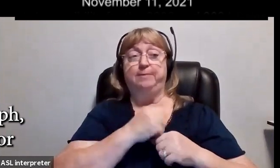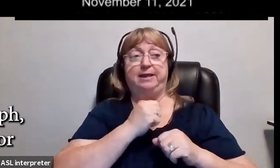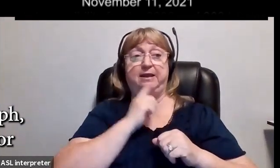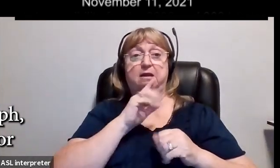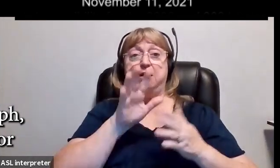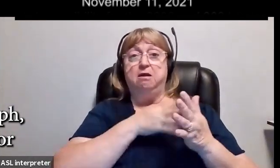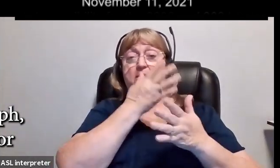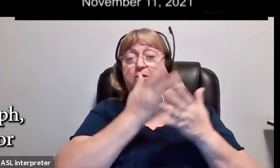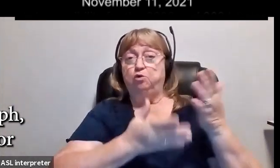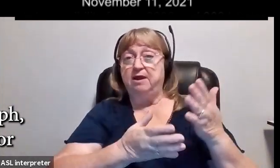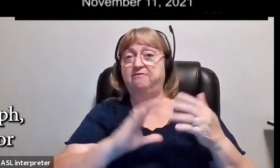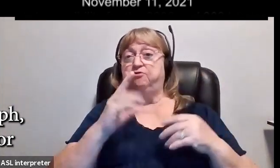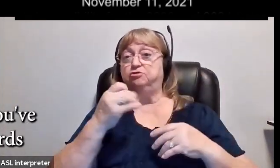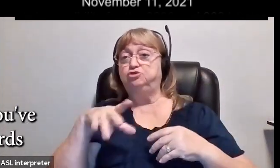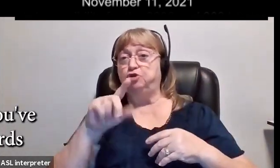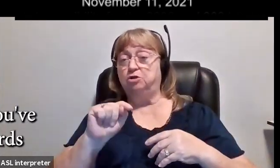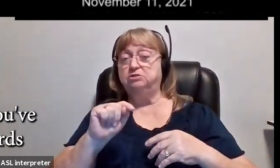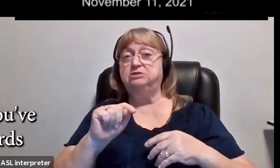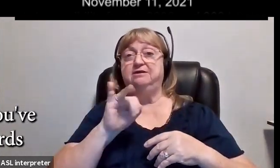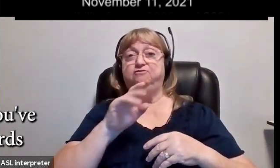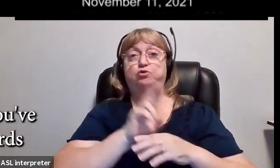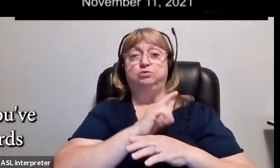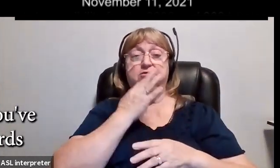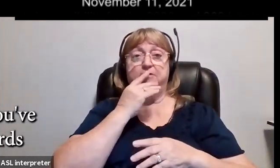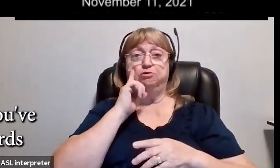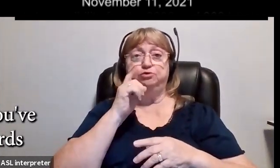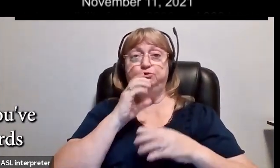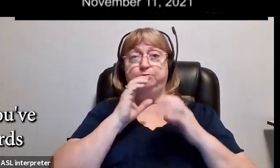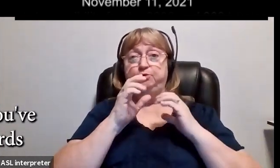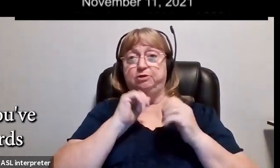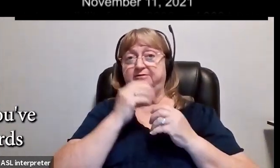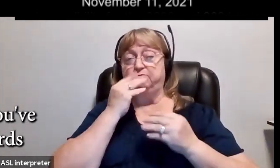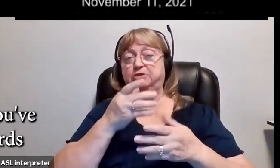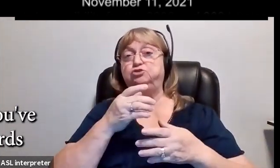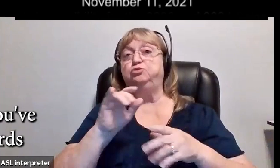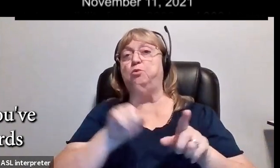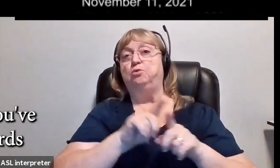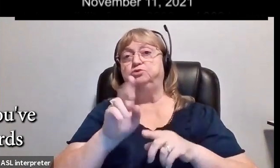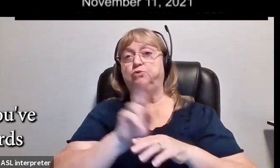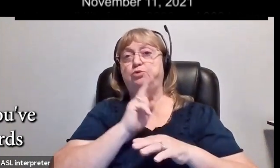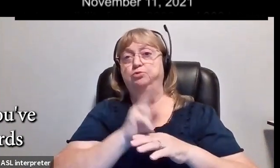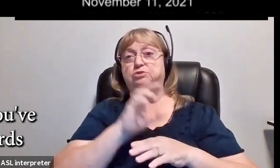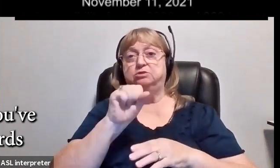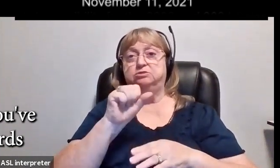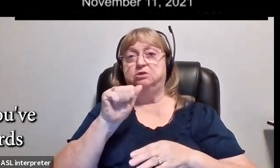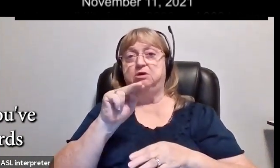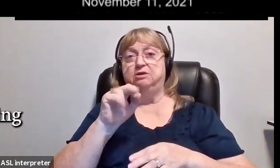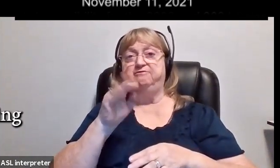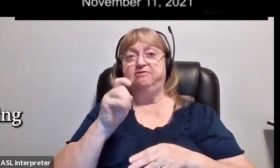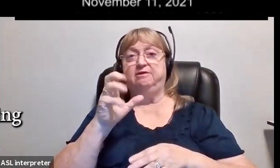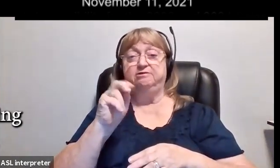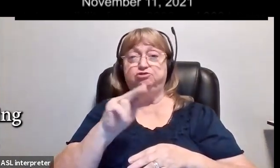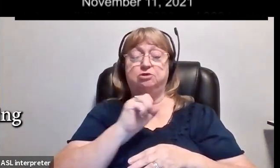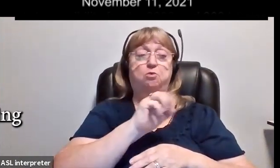graph, make sure that if you're using color to communicate that information, you've also used either a sonification or words